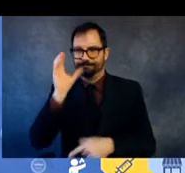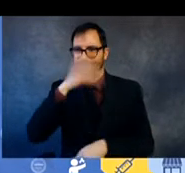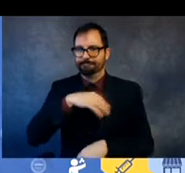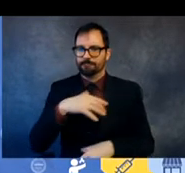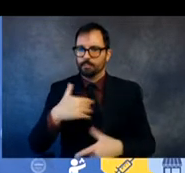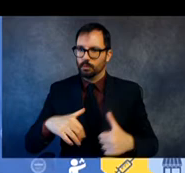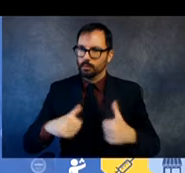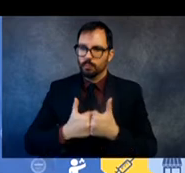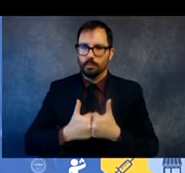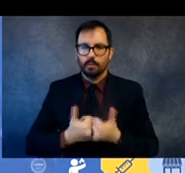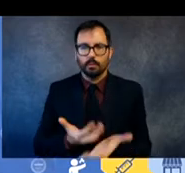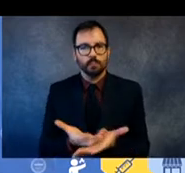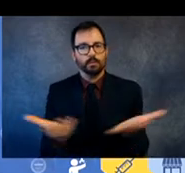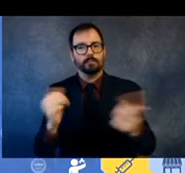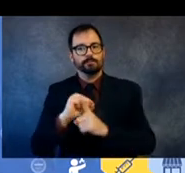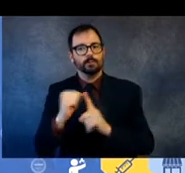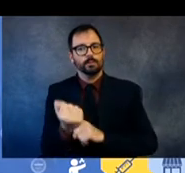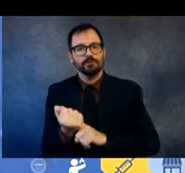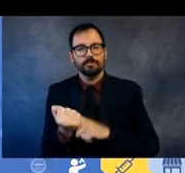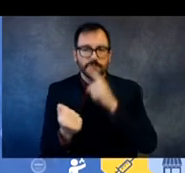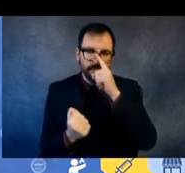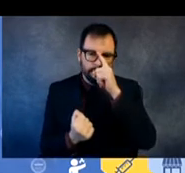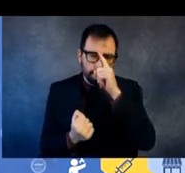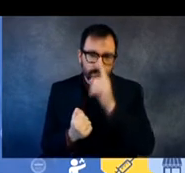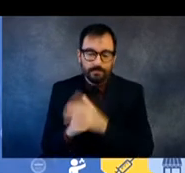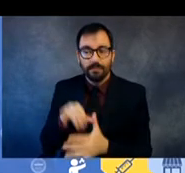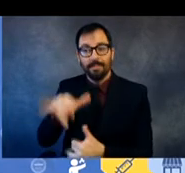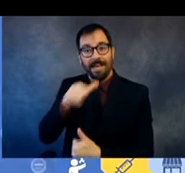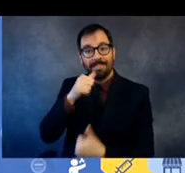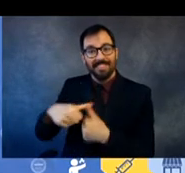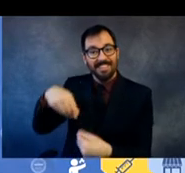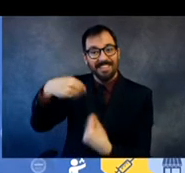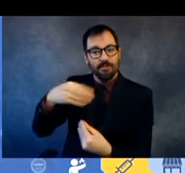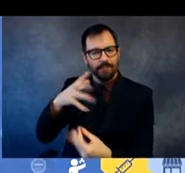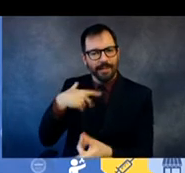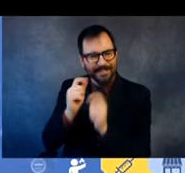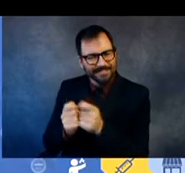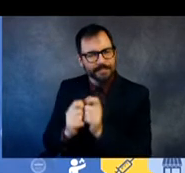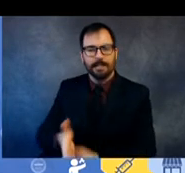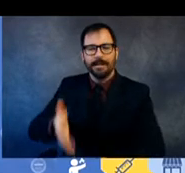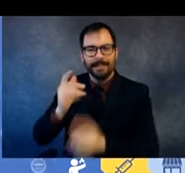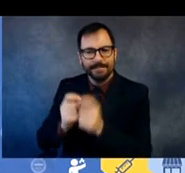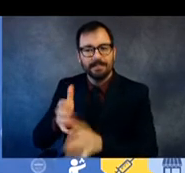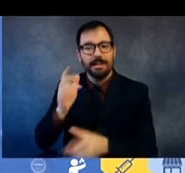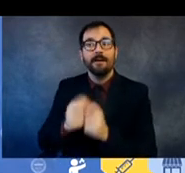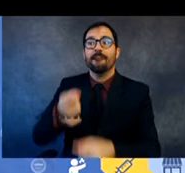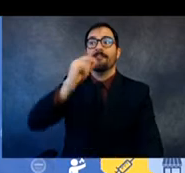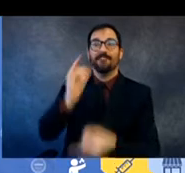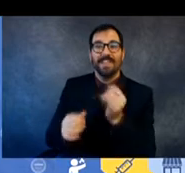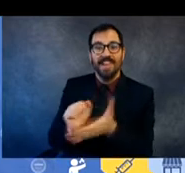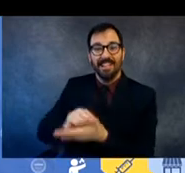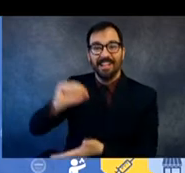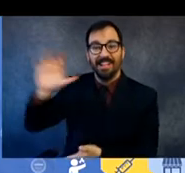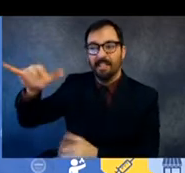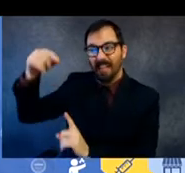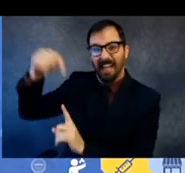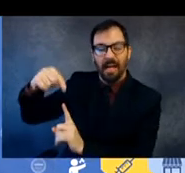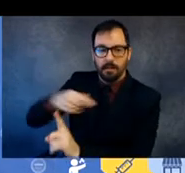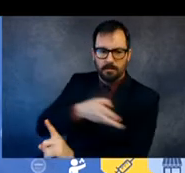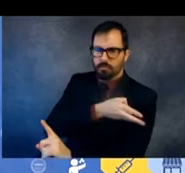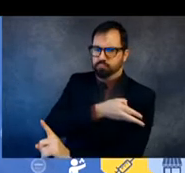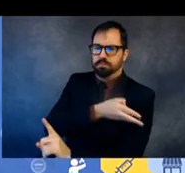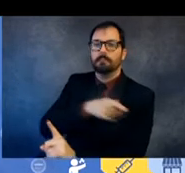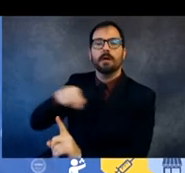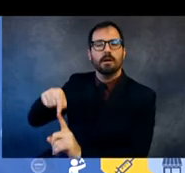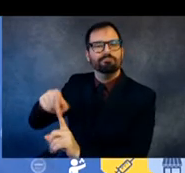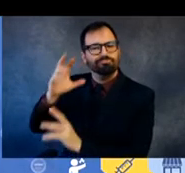there were several rewrites of that letter, and the one that finally went out was quite respectful and acknowledging of